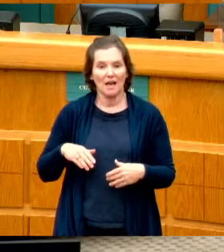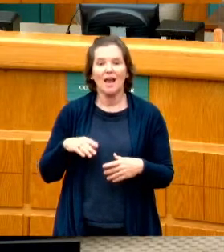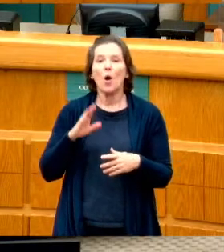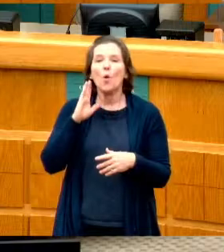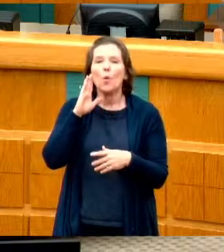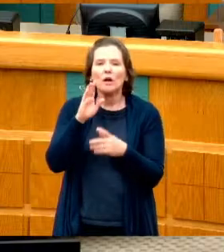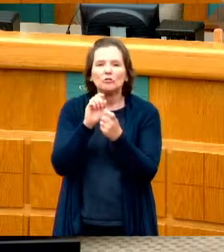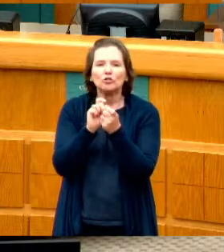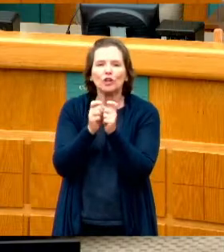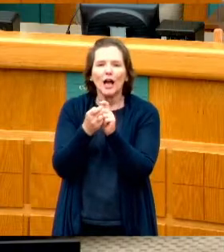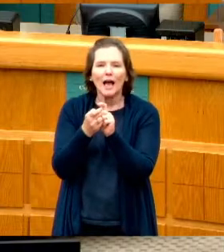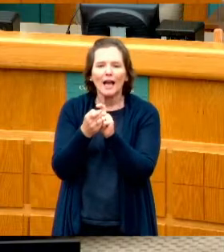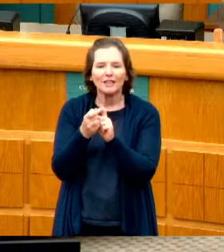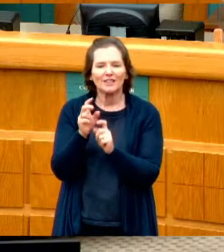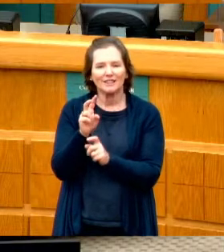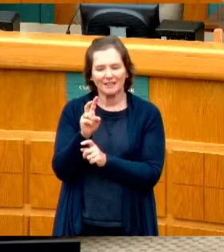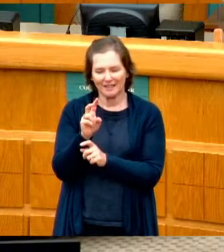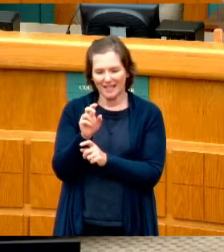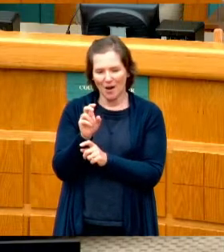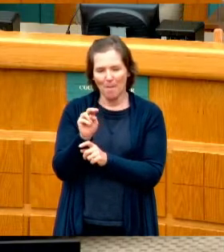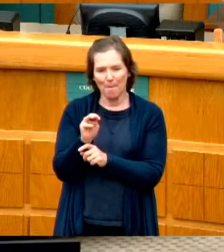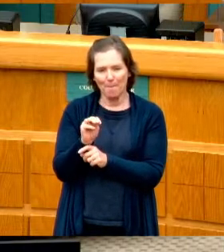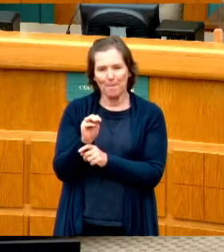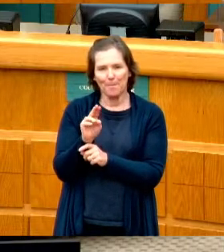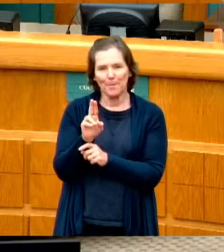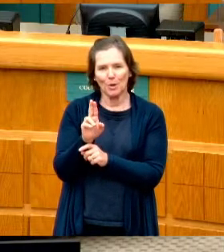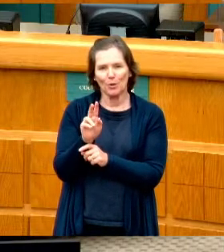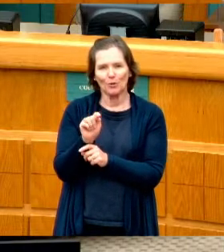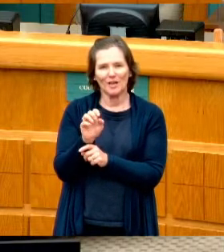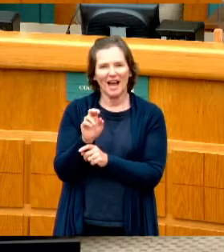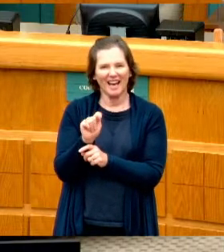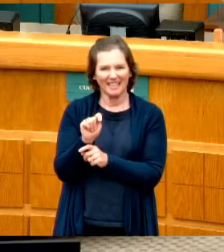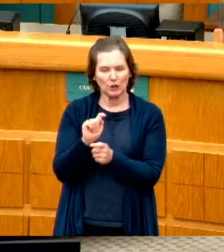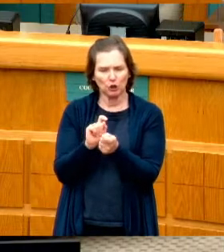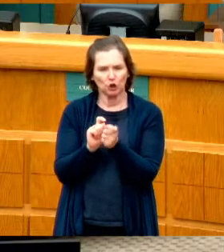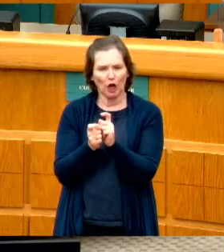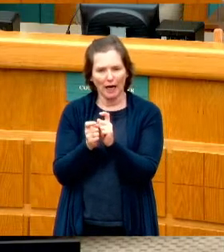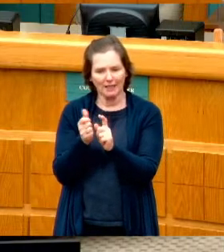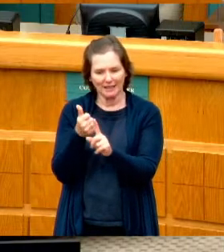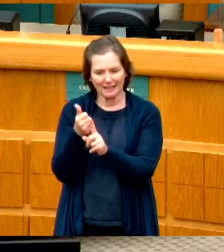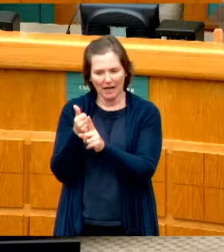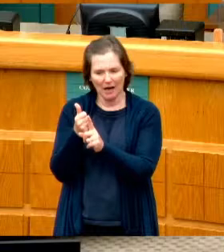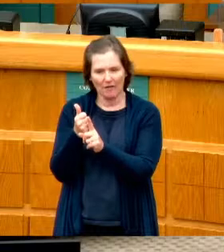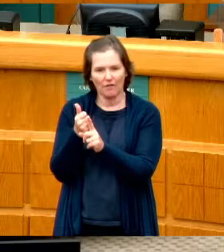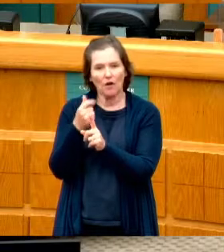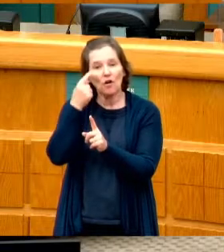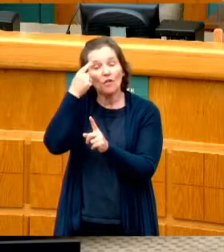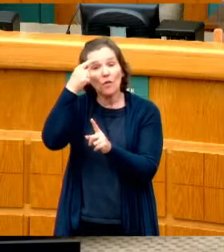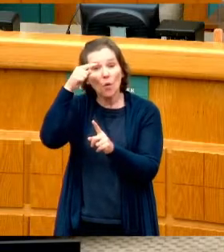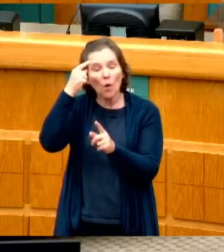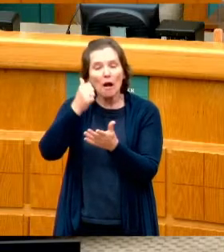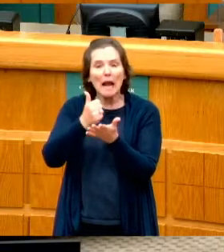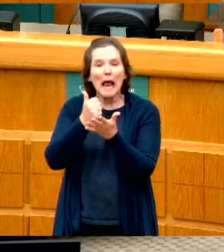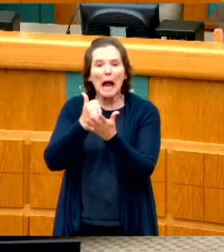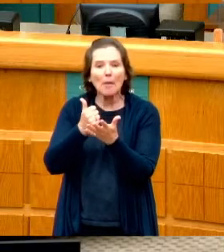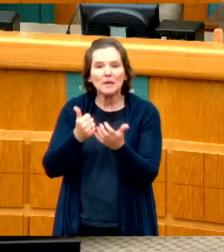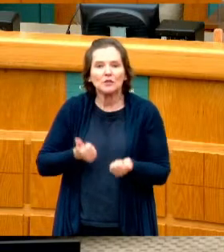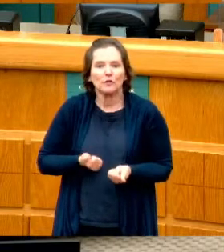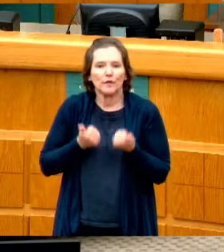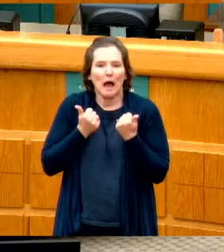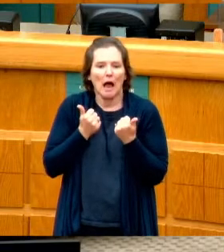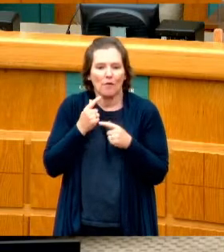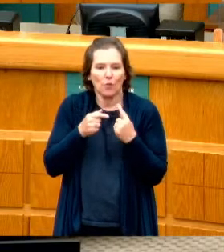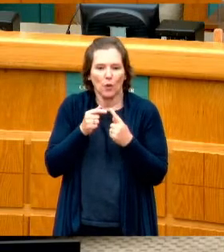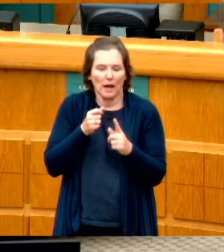a mission to improve its chance of infecting its recipient. So it will do whatever it has to